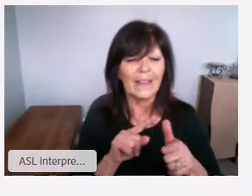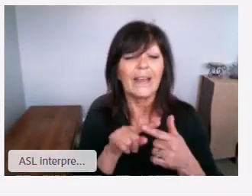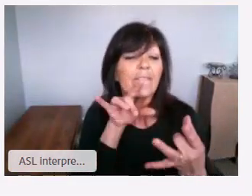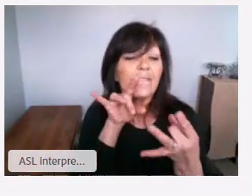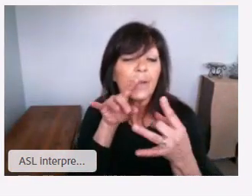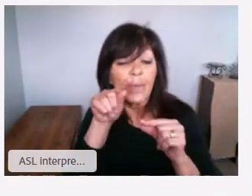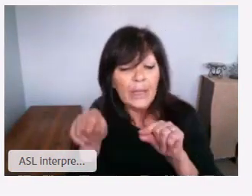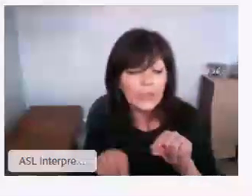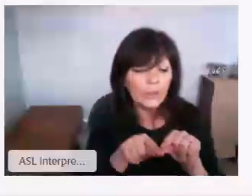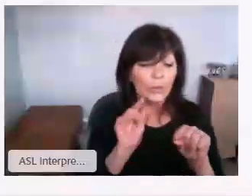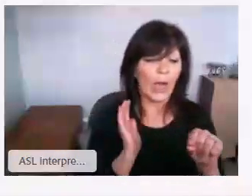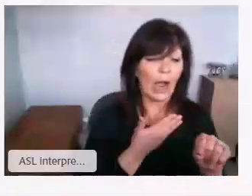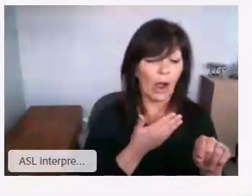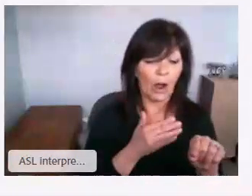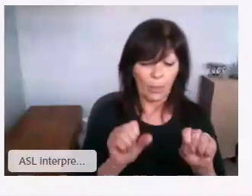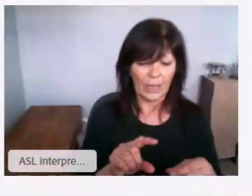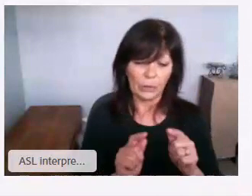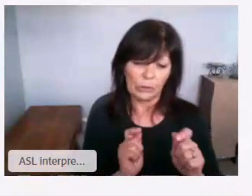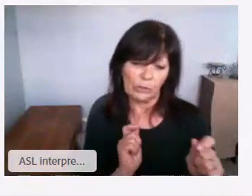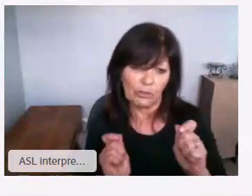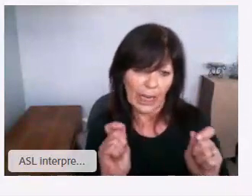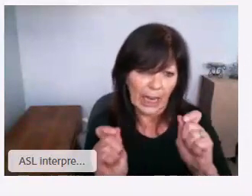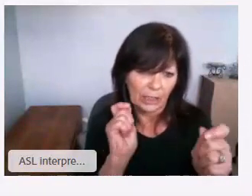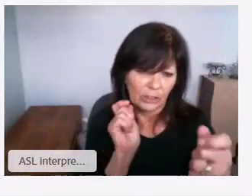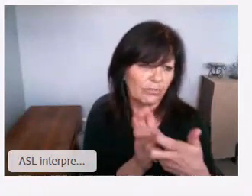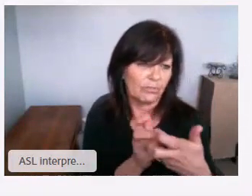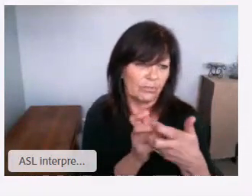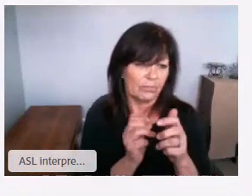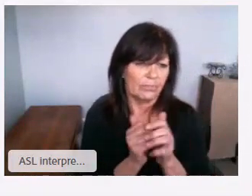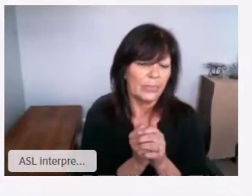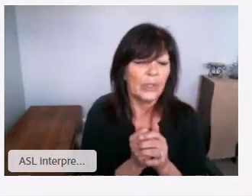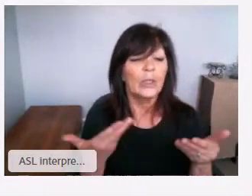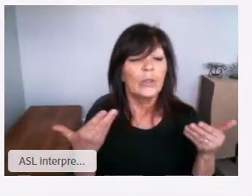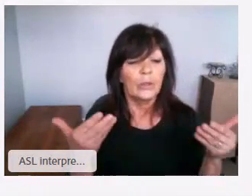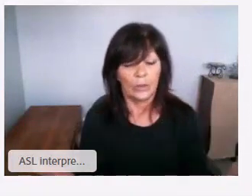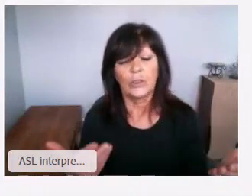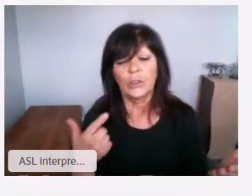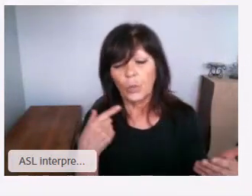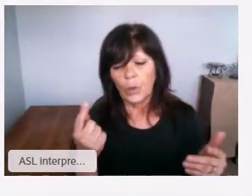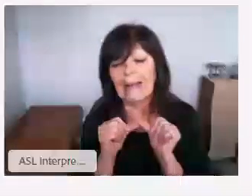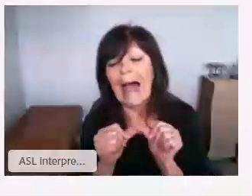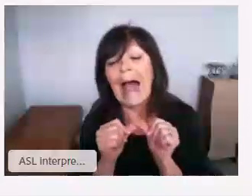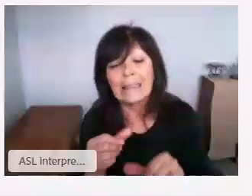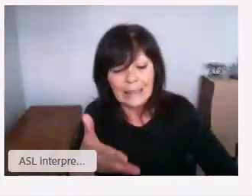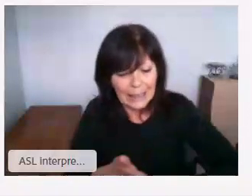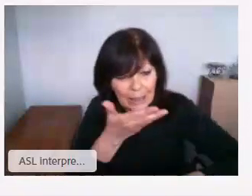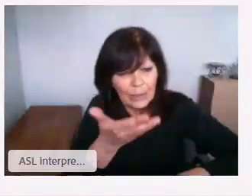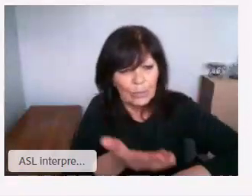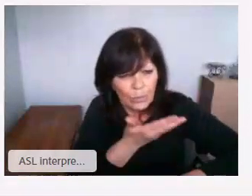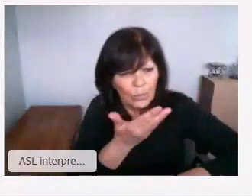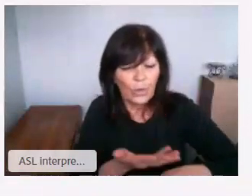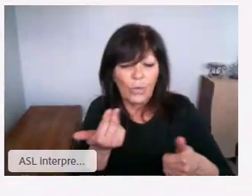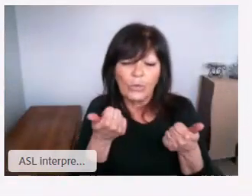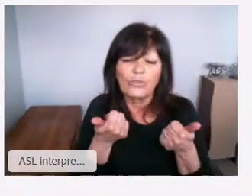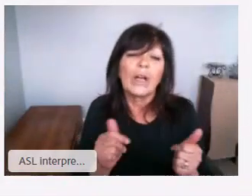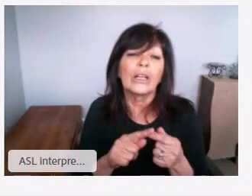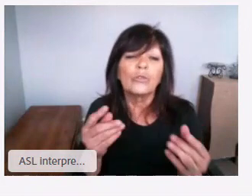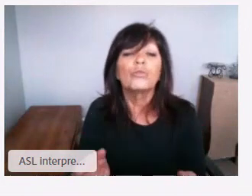our ability to make changes to the system moving forward, so that we're constantly improving what we're trying to provide to our community.